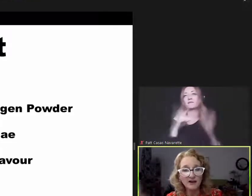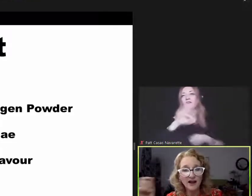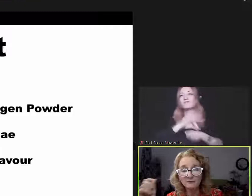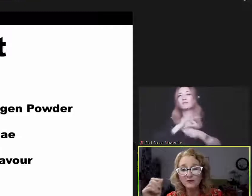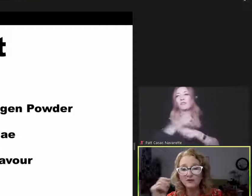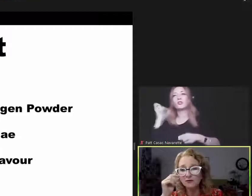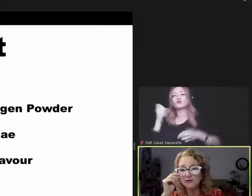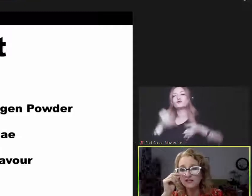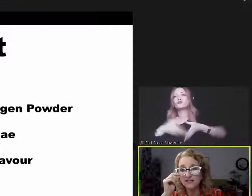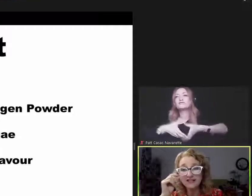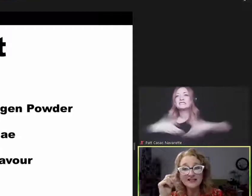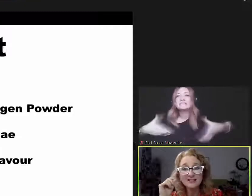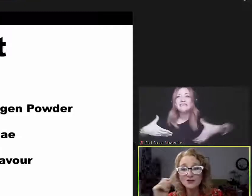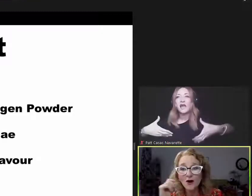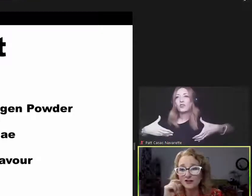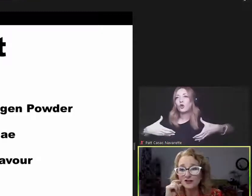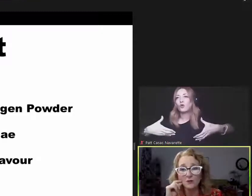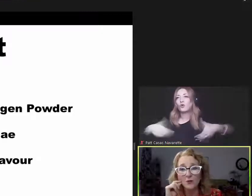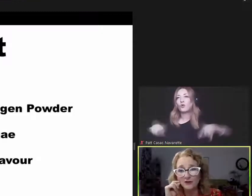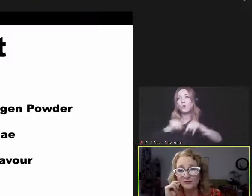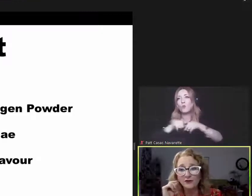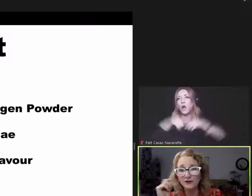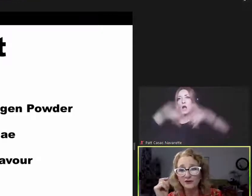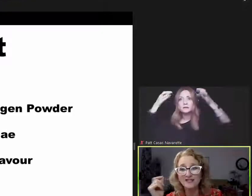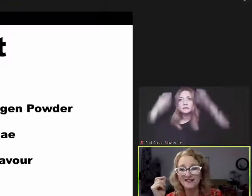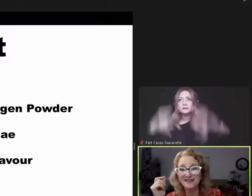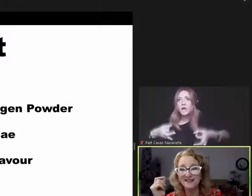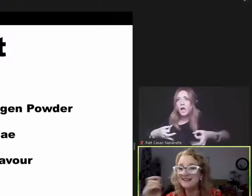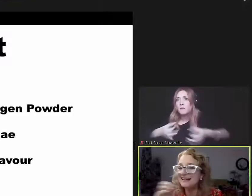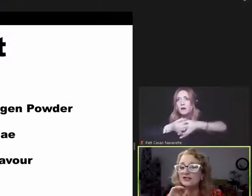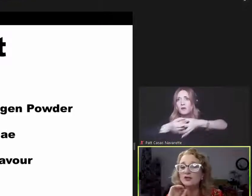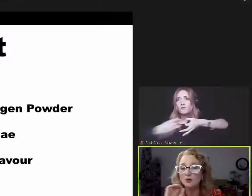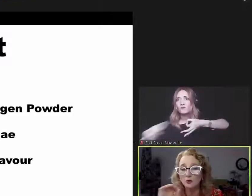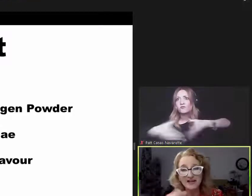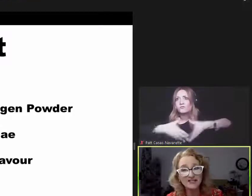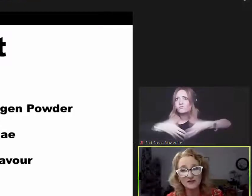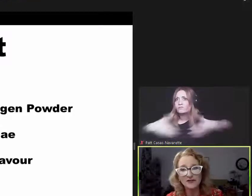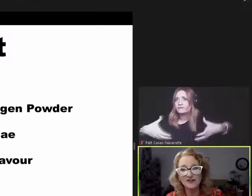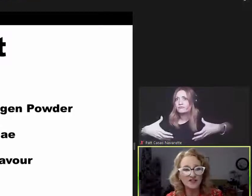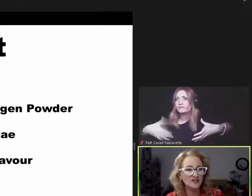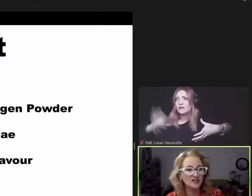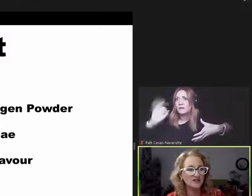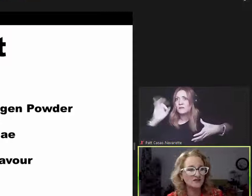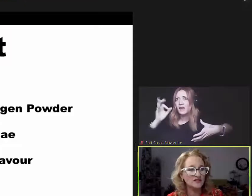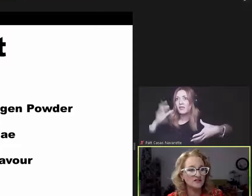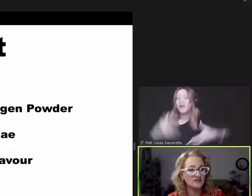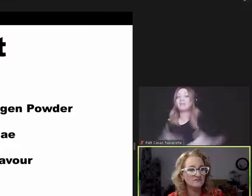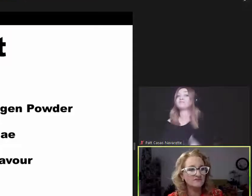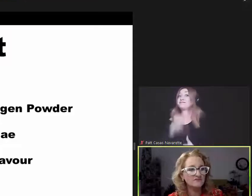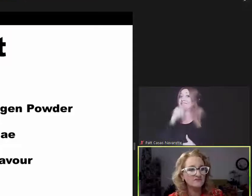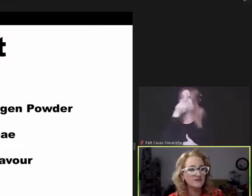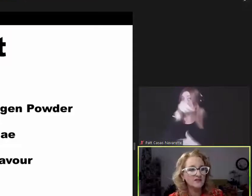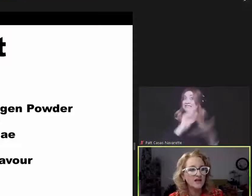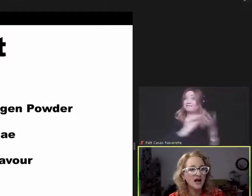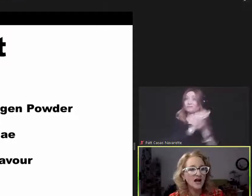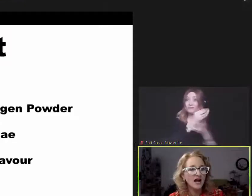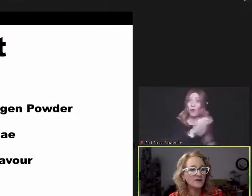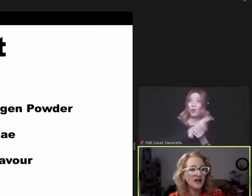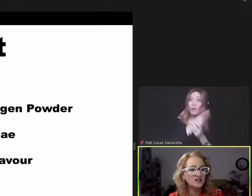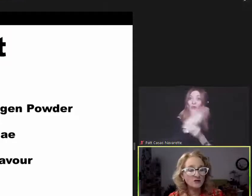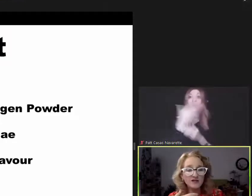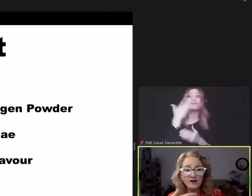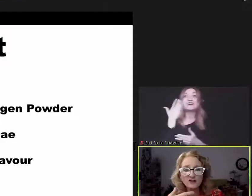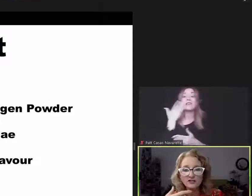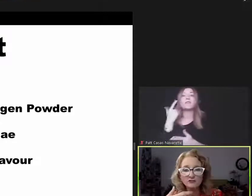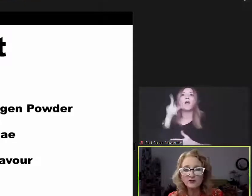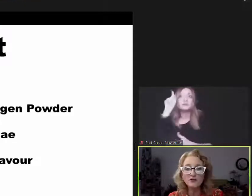help. And Beauty Boost is not just wonderful for your skin, it is great for the digestive system. And